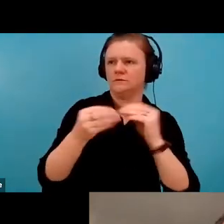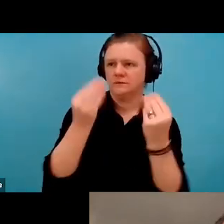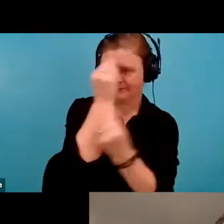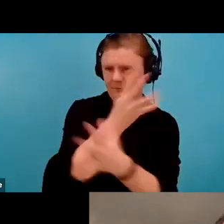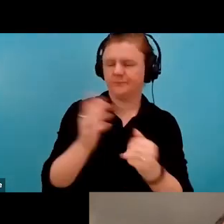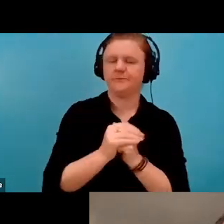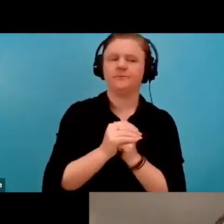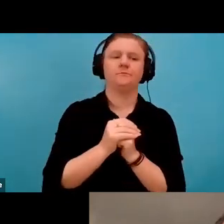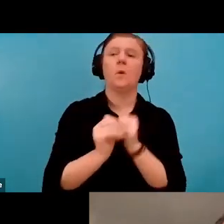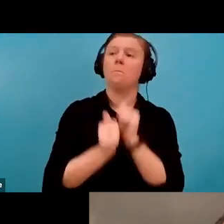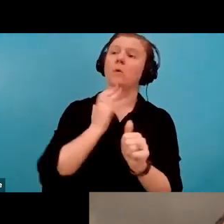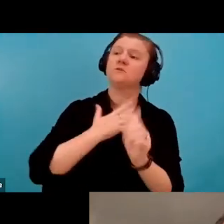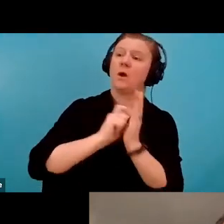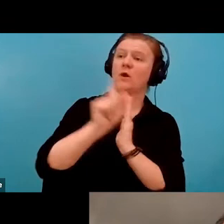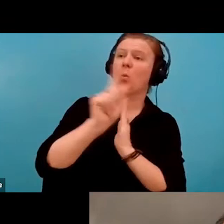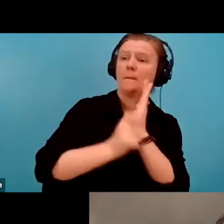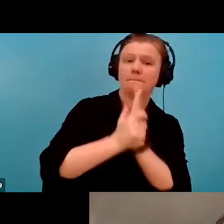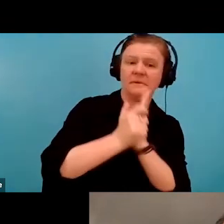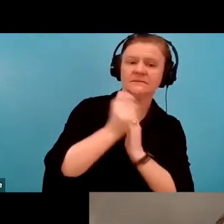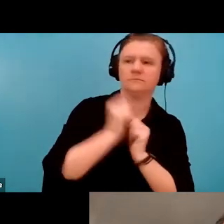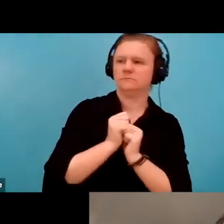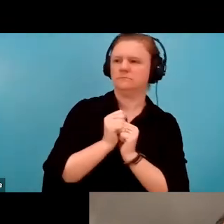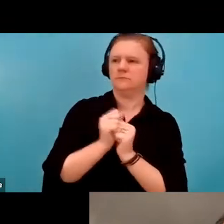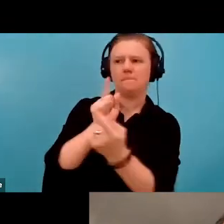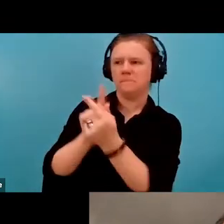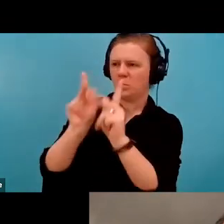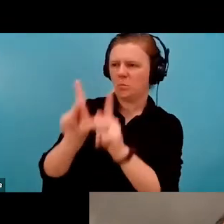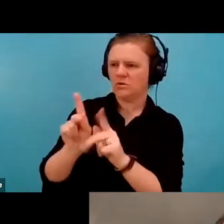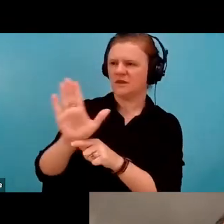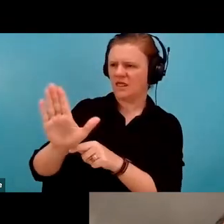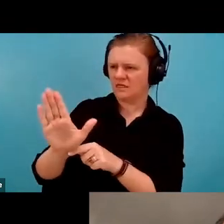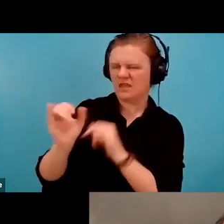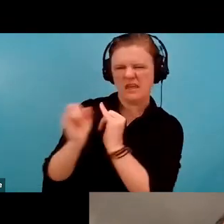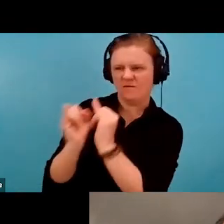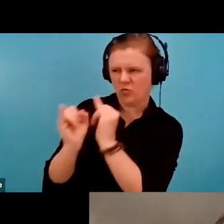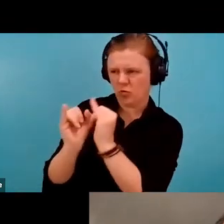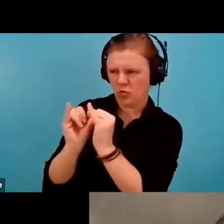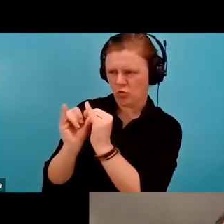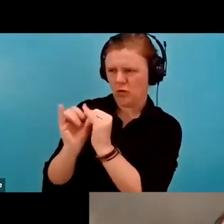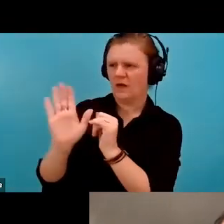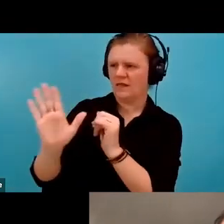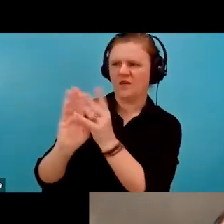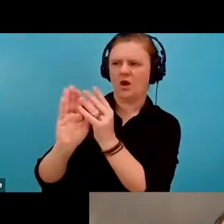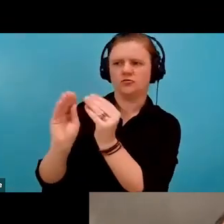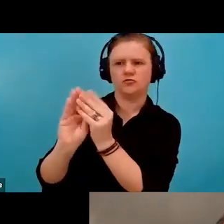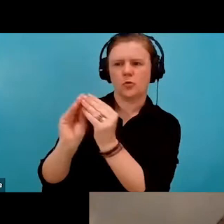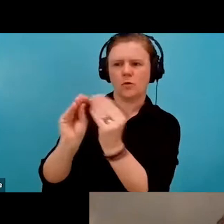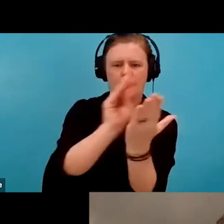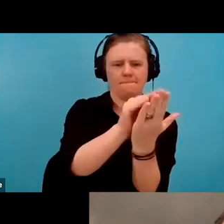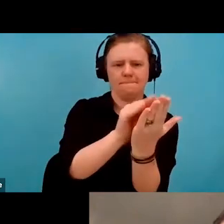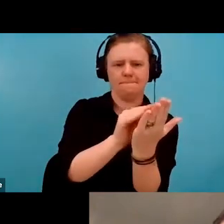in magazines. So you take a person doing something in the world and tell their story. And you try to tell it, I try to tell